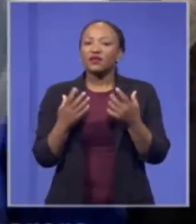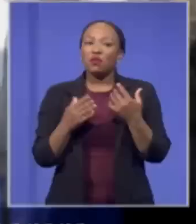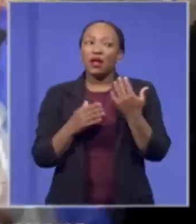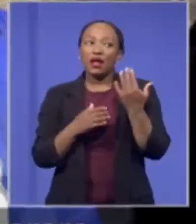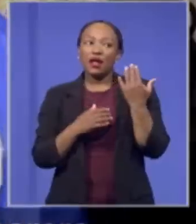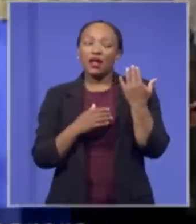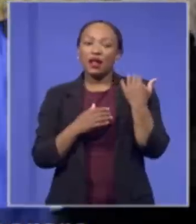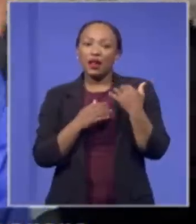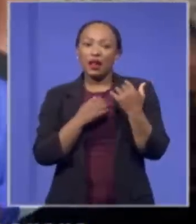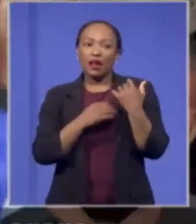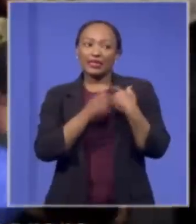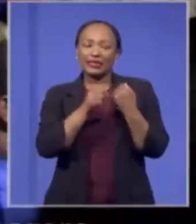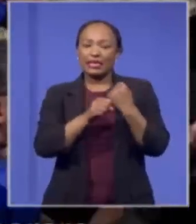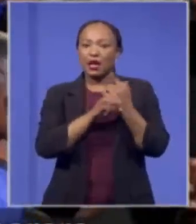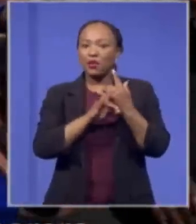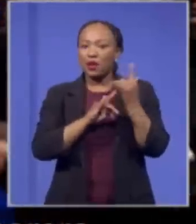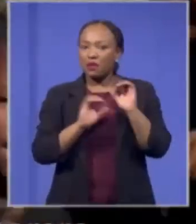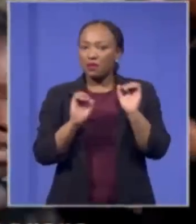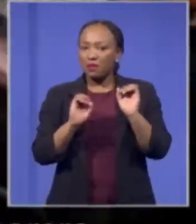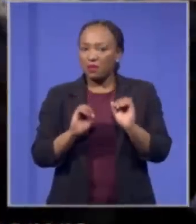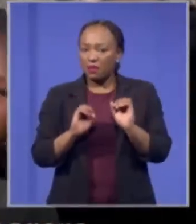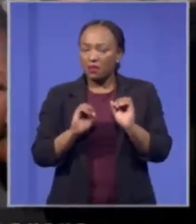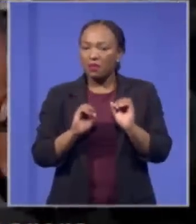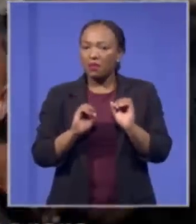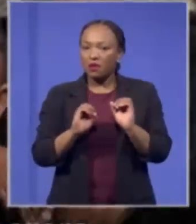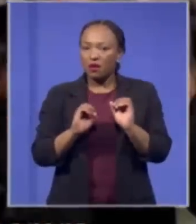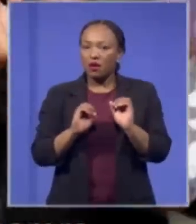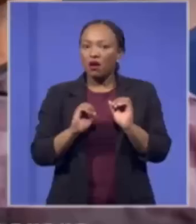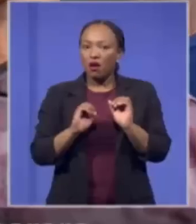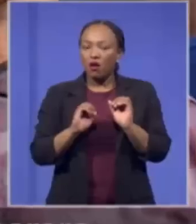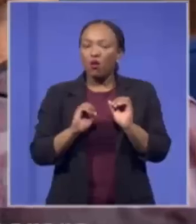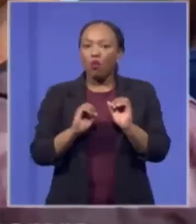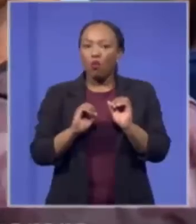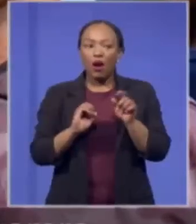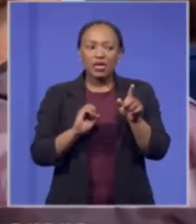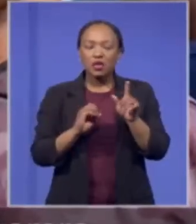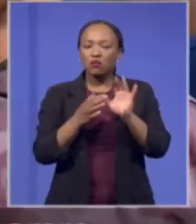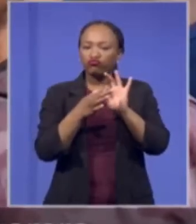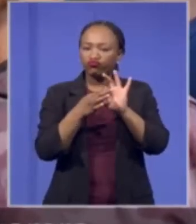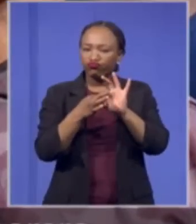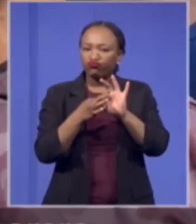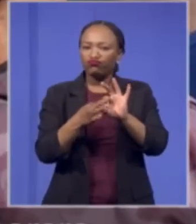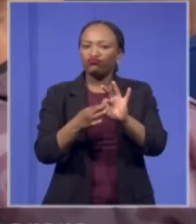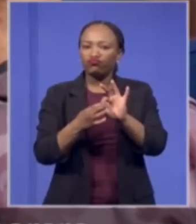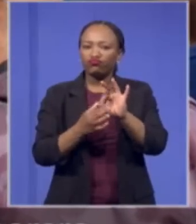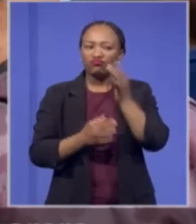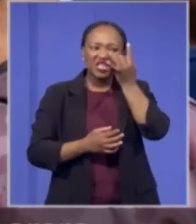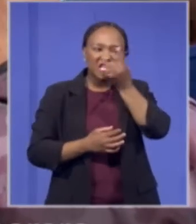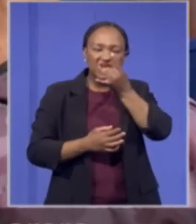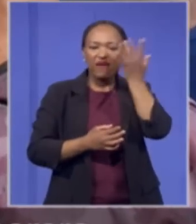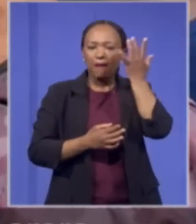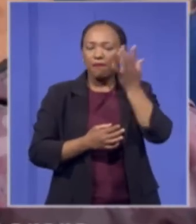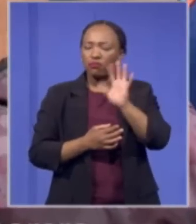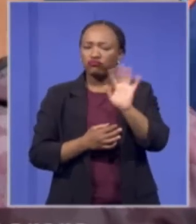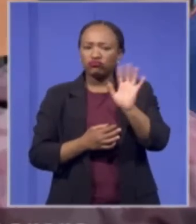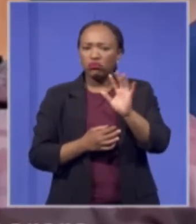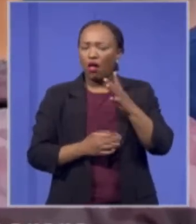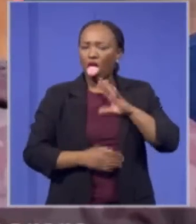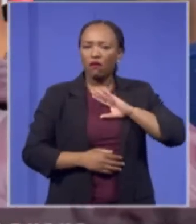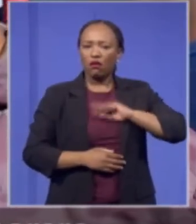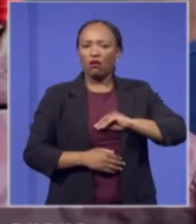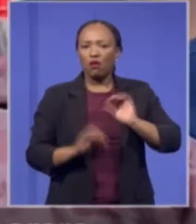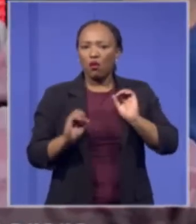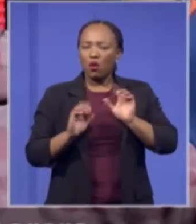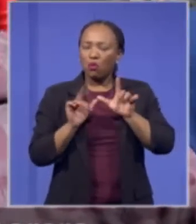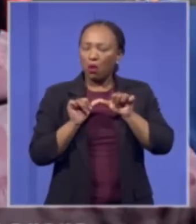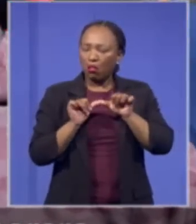fetileng. Se bontsha gore ke motho o maikaelelo tota motho o sa digweng mowa ke sepe ke se gatlamela masisi